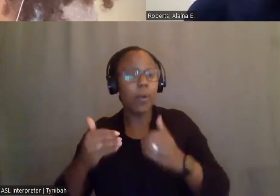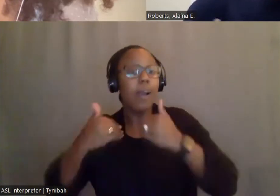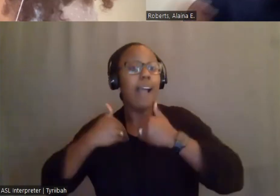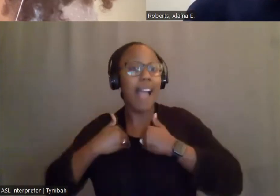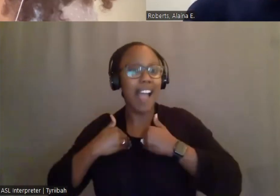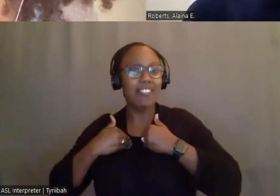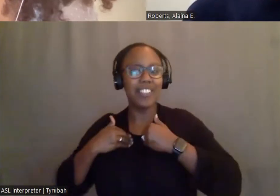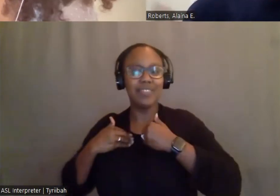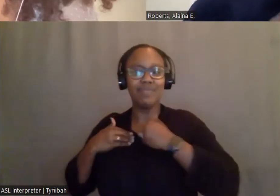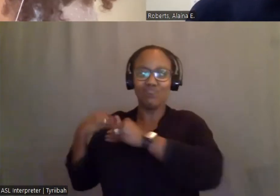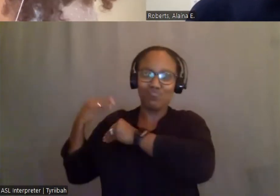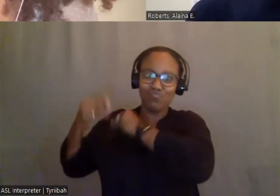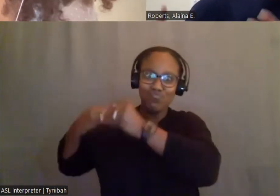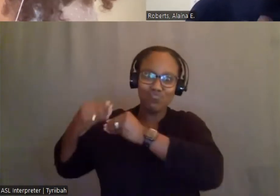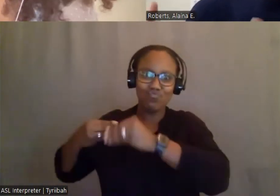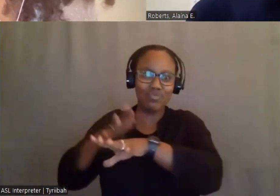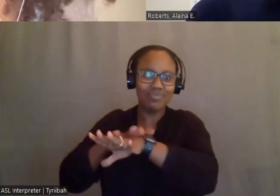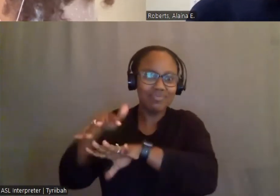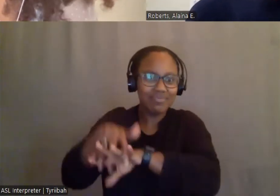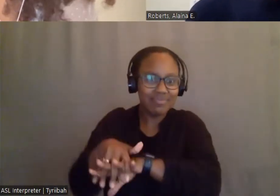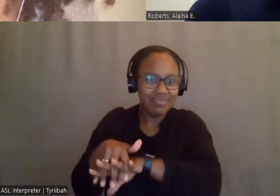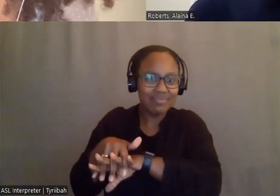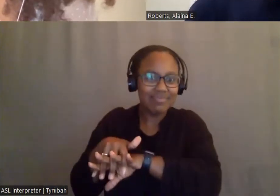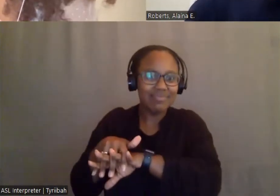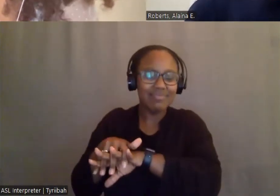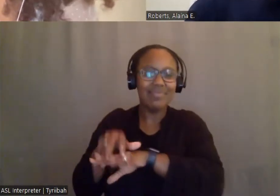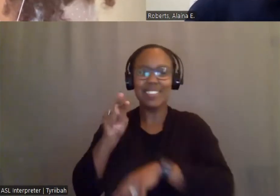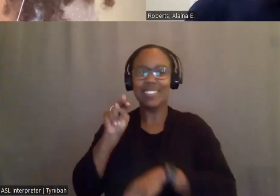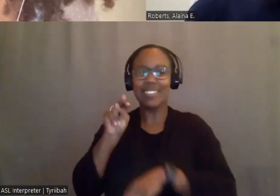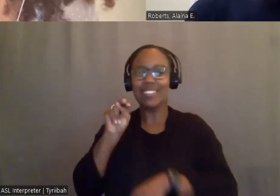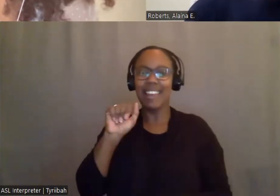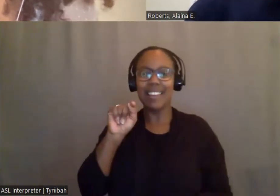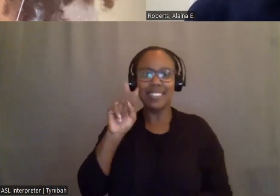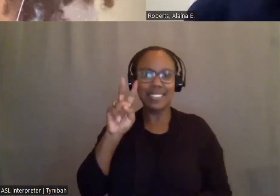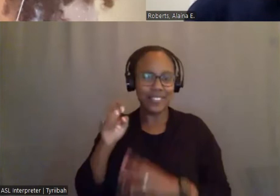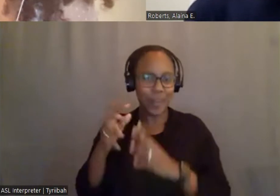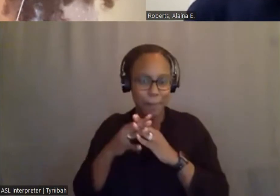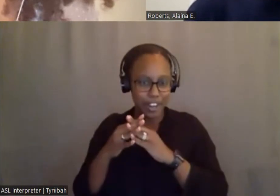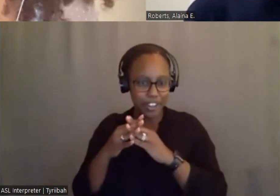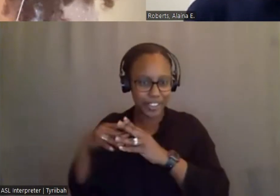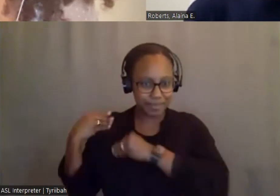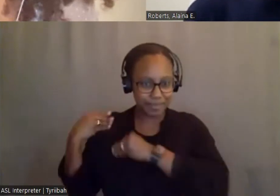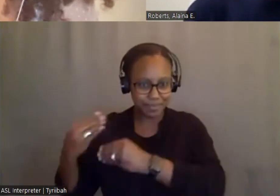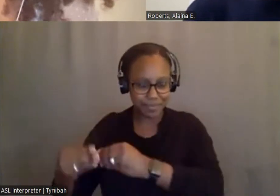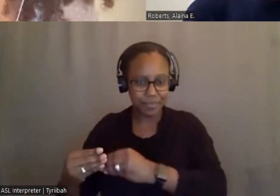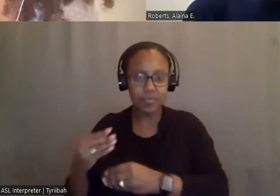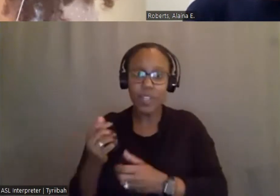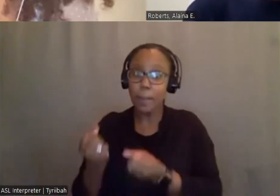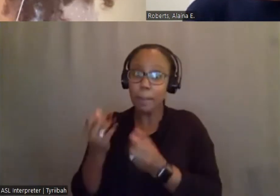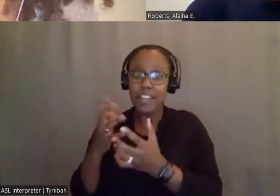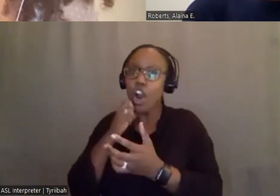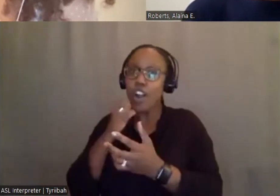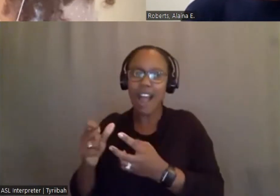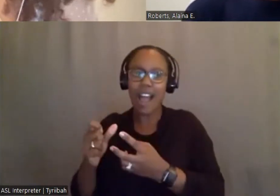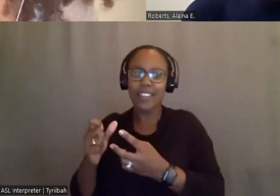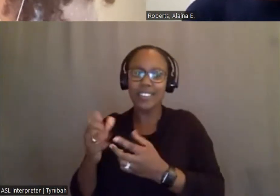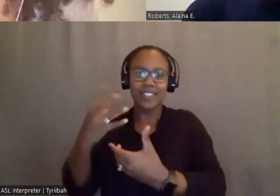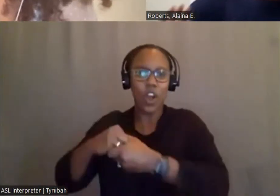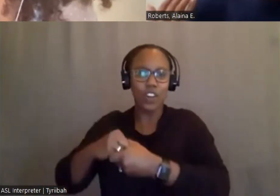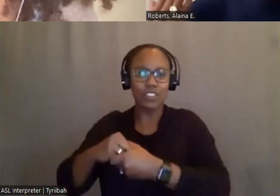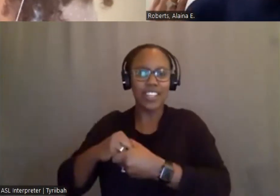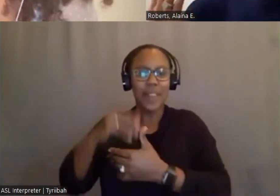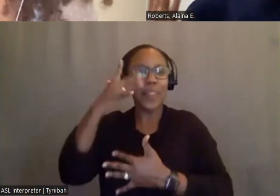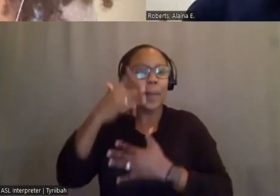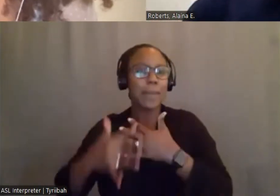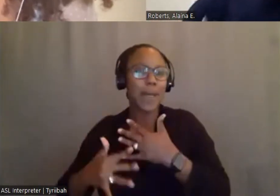people do not end up on the blood roll, the Native American roll, for various reasons, a lot of them having to do with racism and the idea